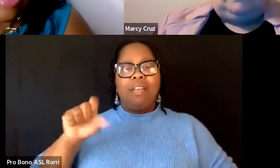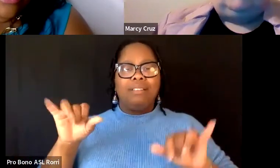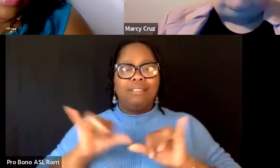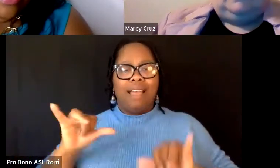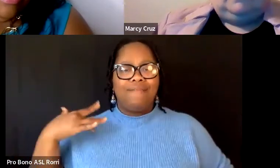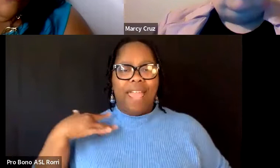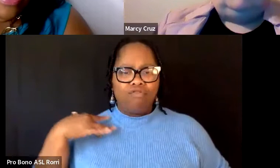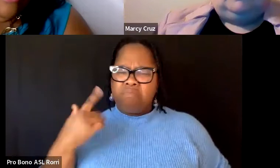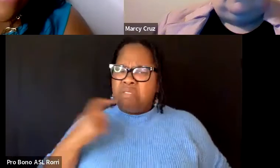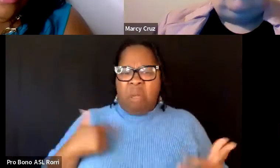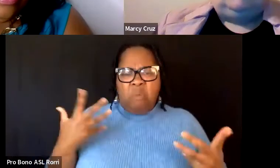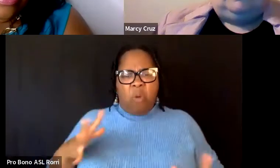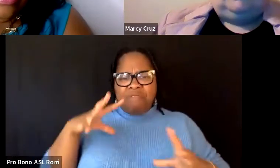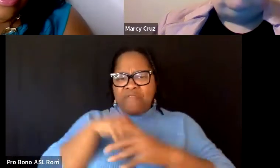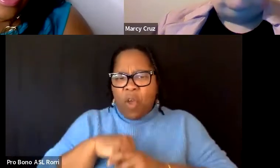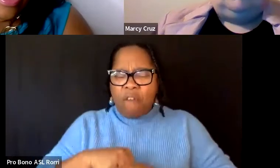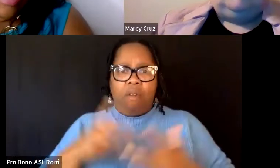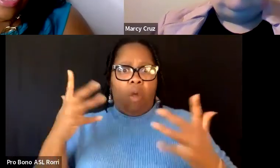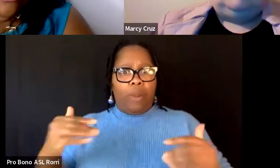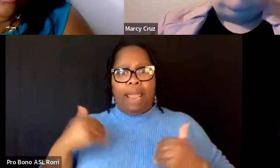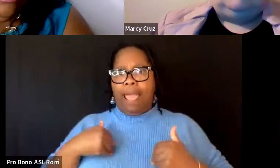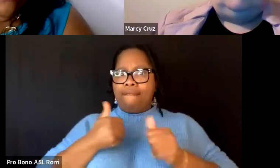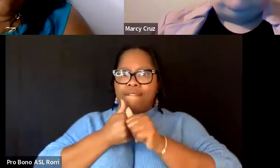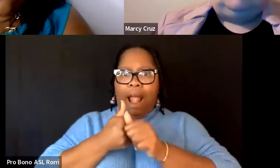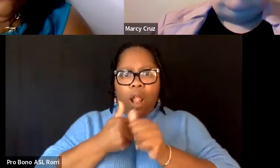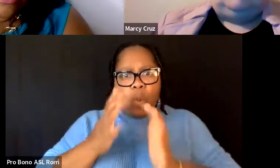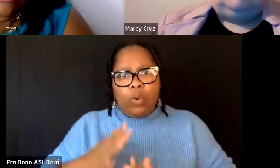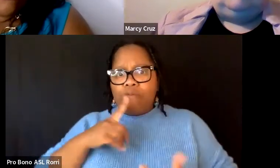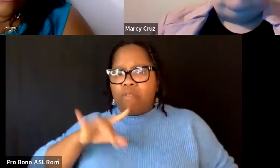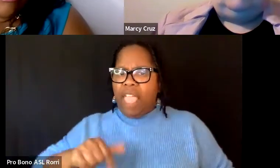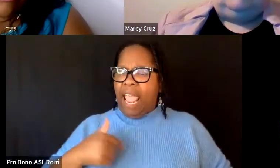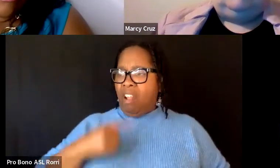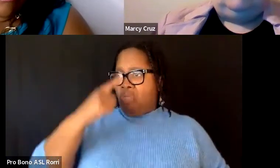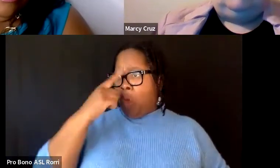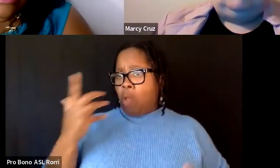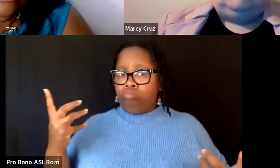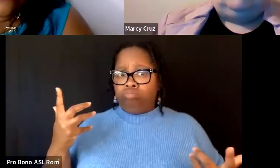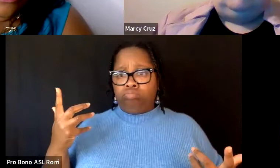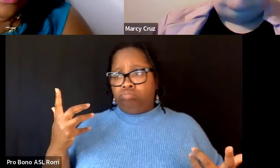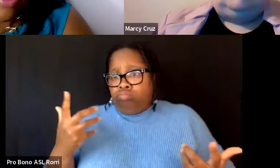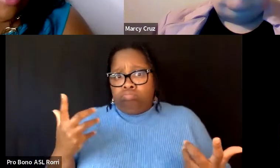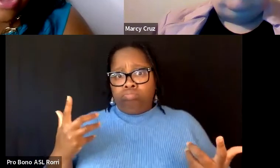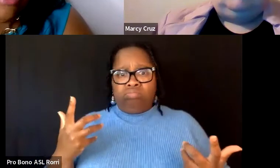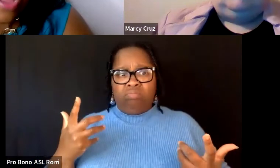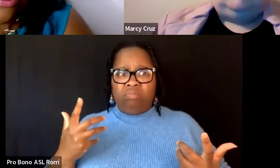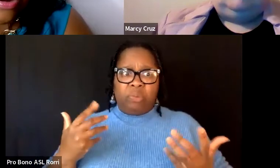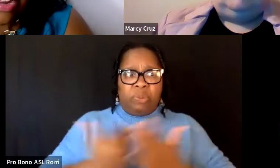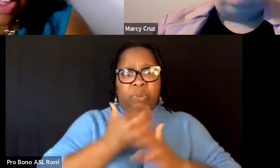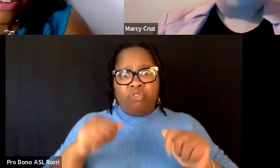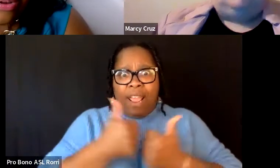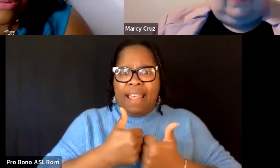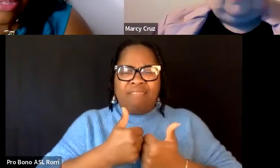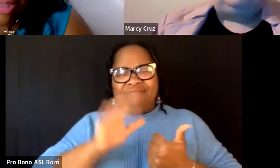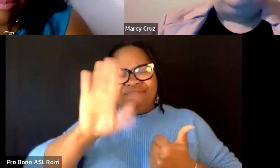already active in. I already had a following in. And I'm like, don't break don't make things difficult. If I already had a following